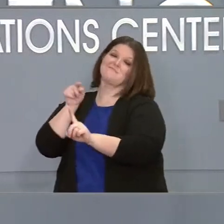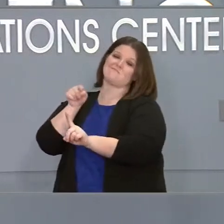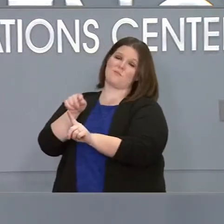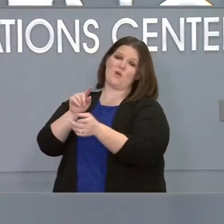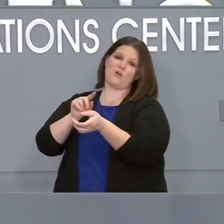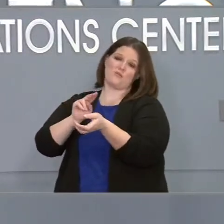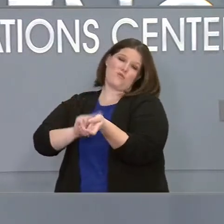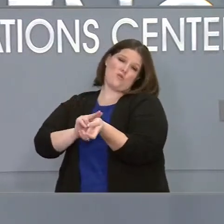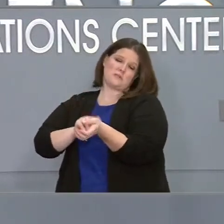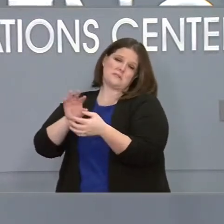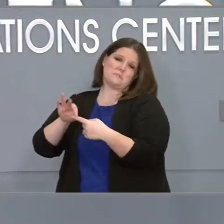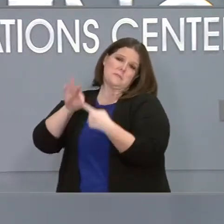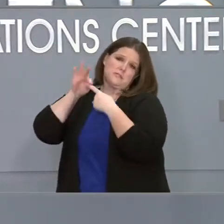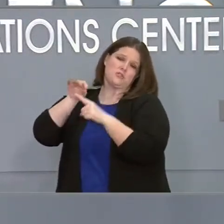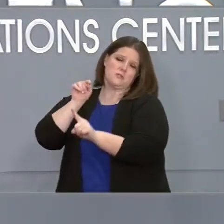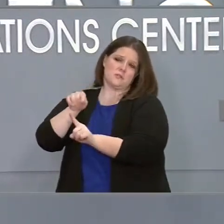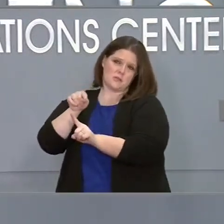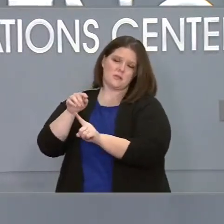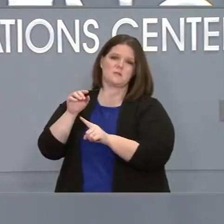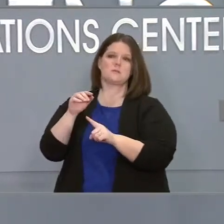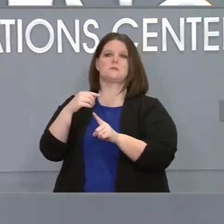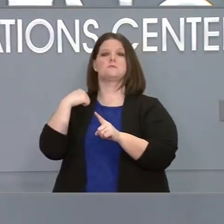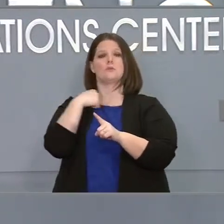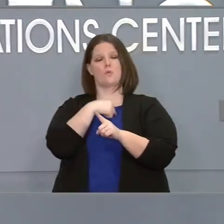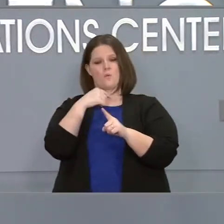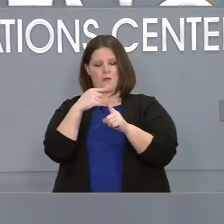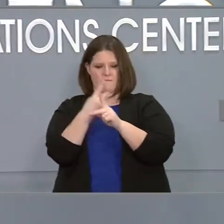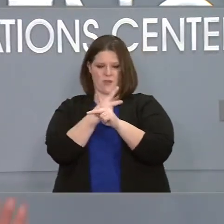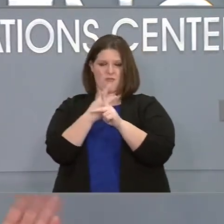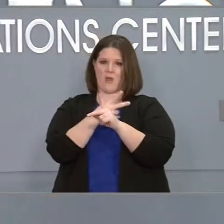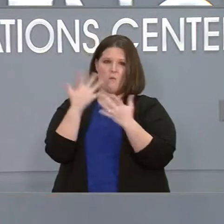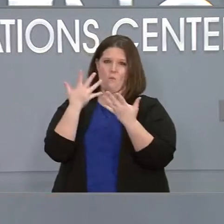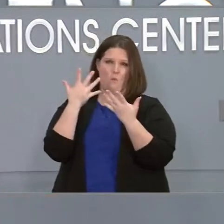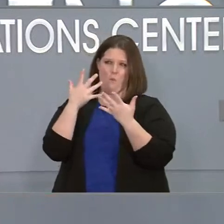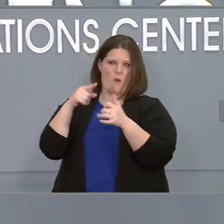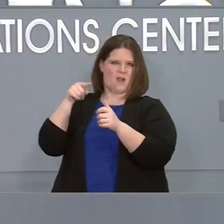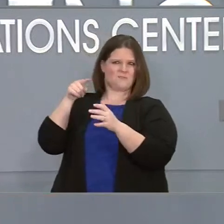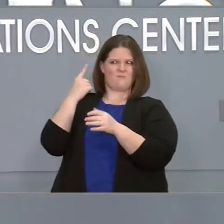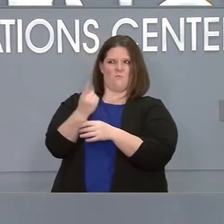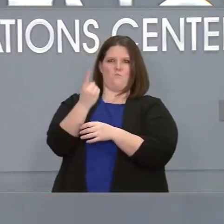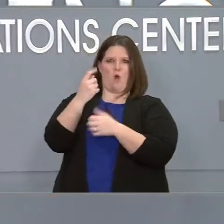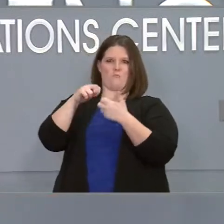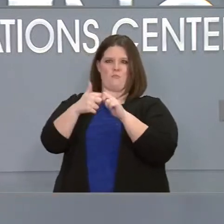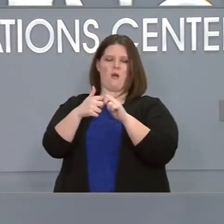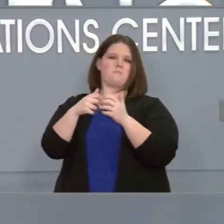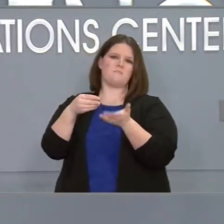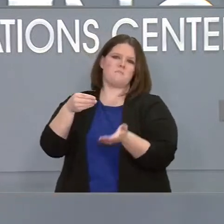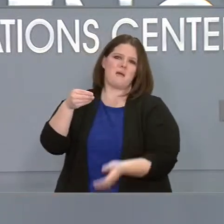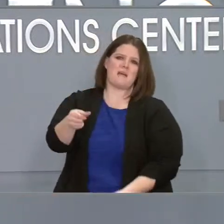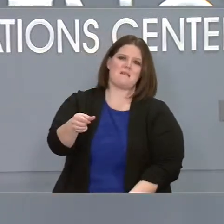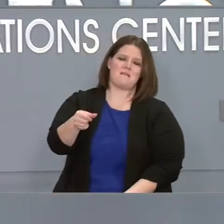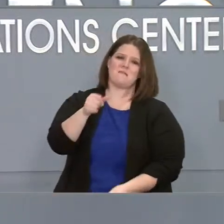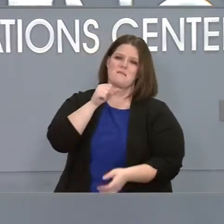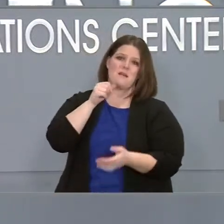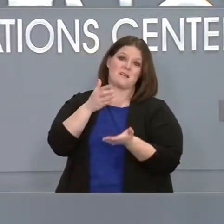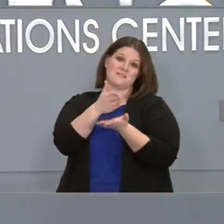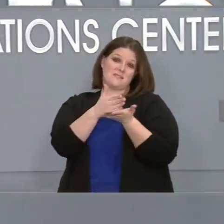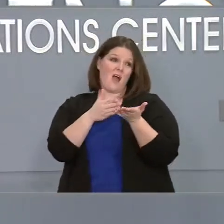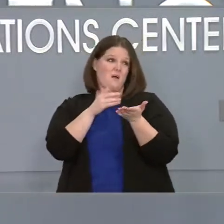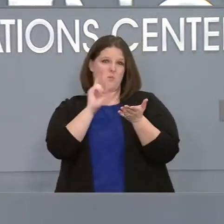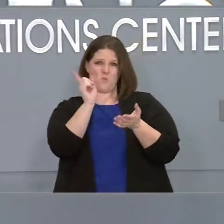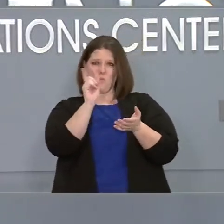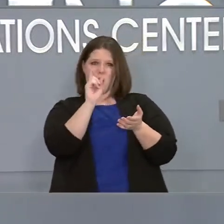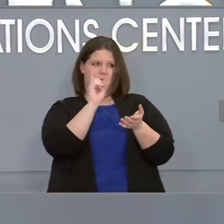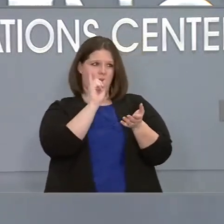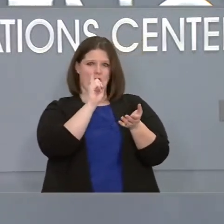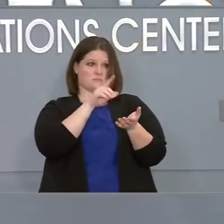space. And some of that is around how we pay for medical care overall. And some of it is a pipeline issue of making